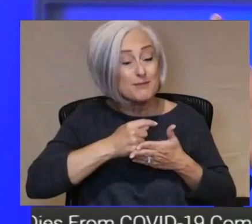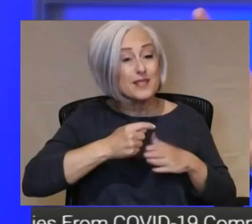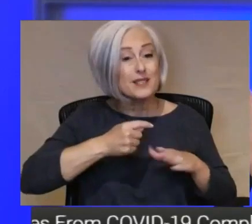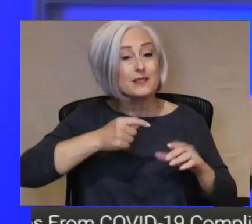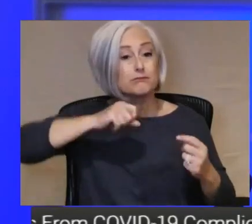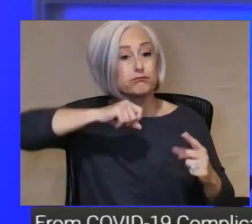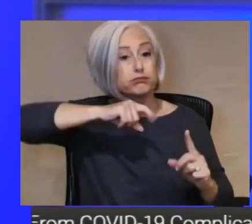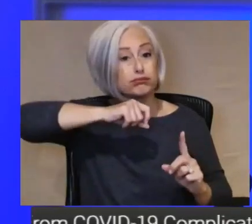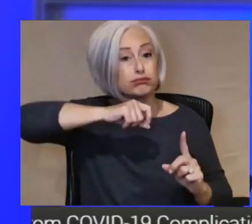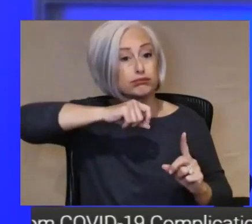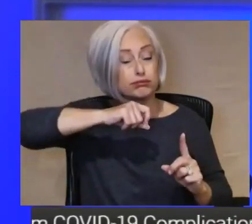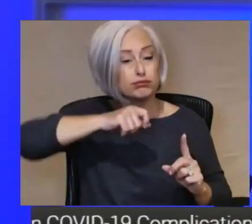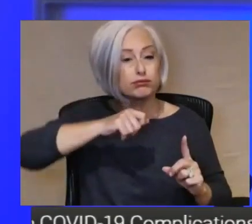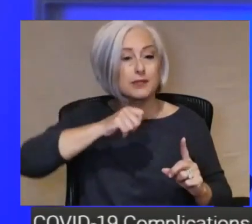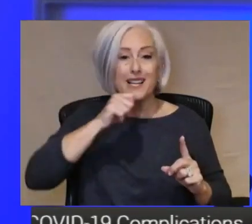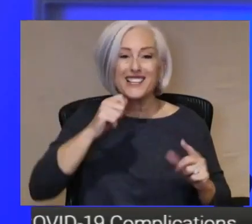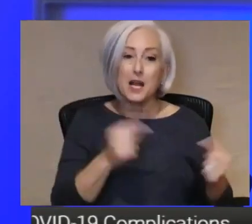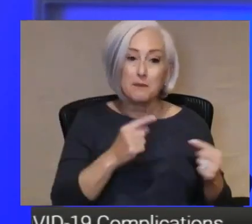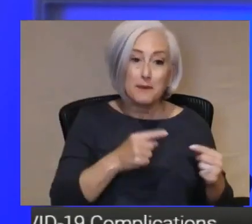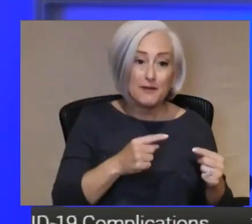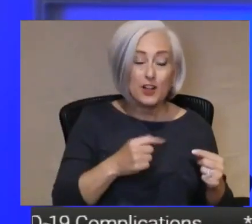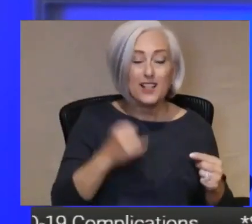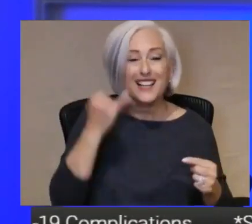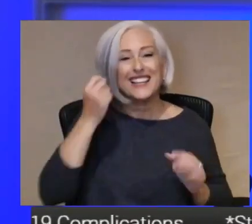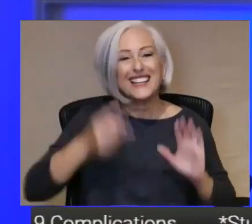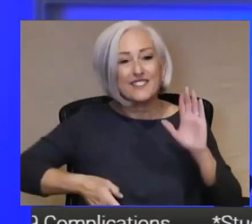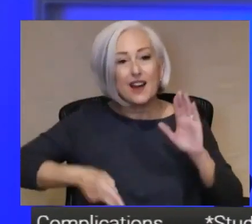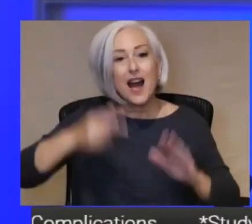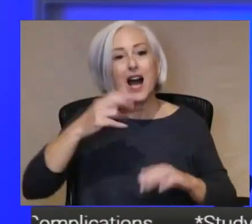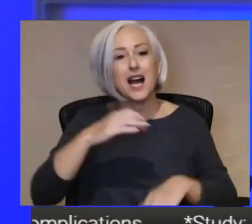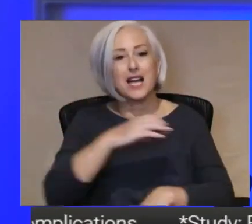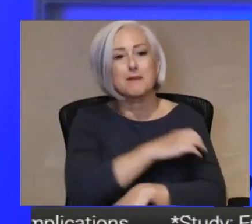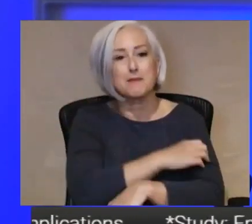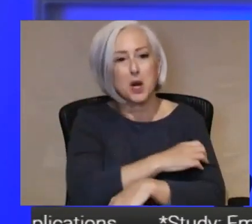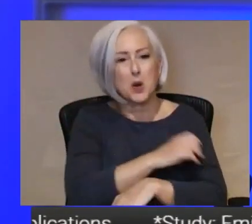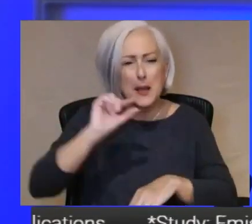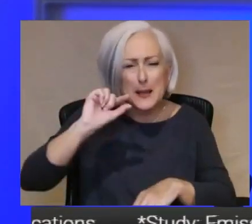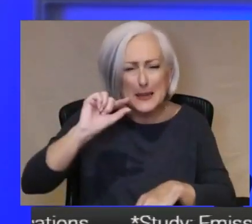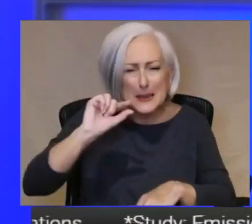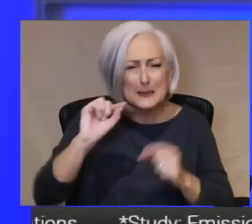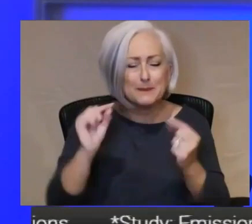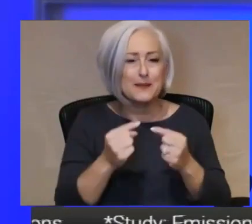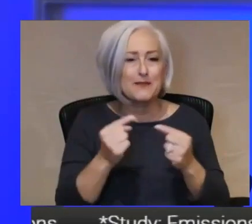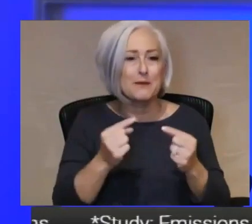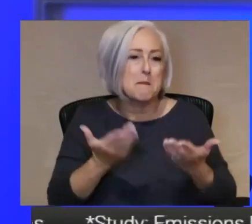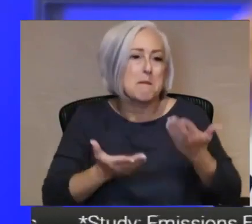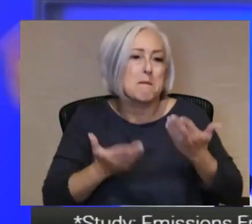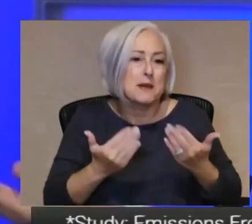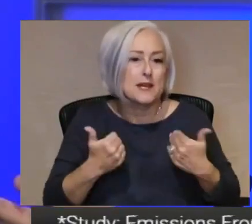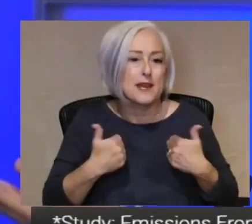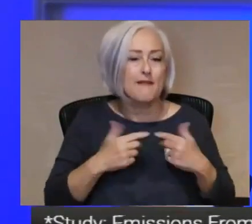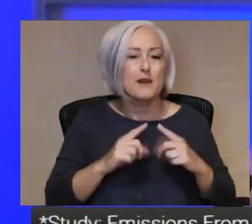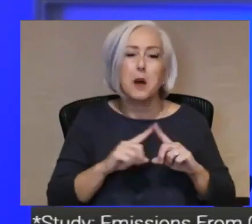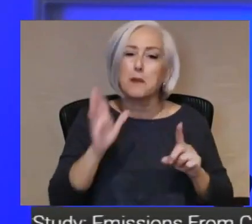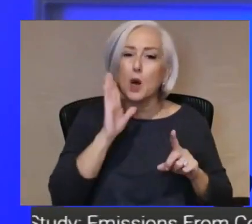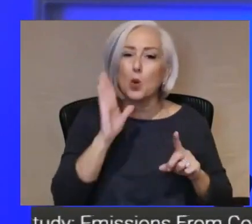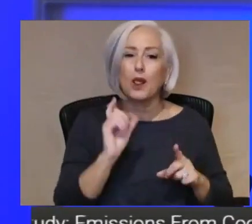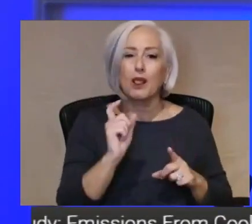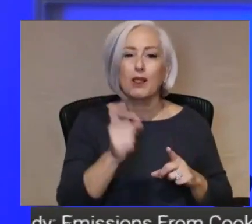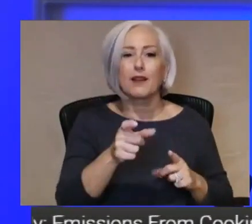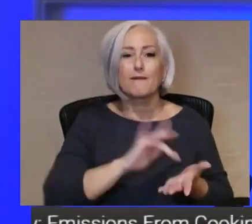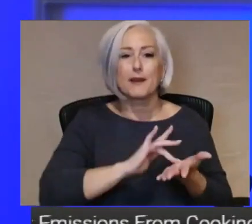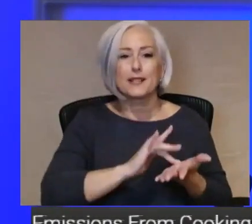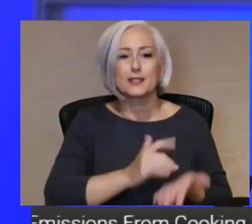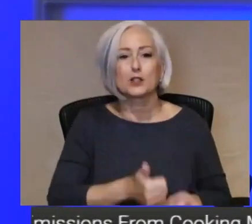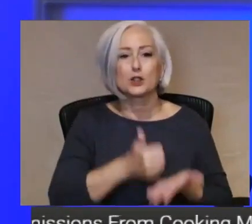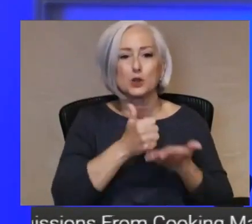sometimes people have a little bit of pain. But we provide pain medication during the procedure to help patients get through it. Post-operatively, people